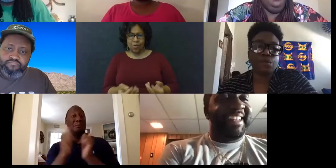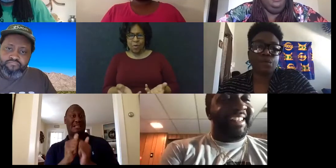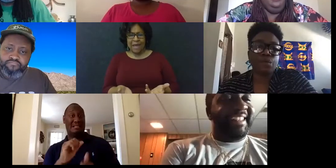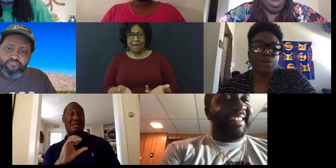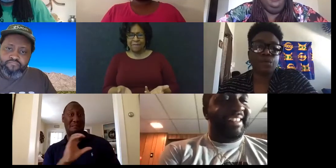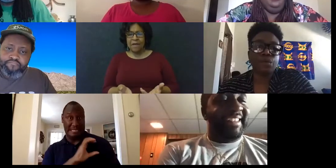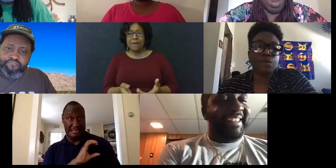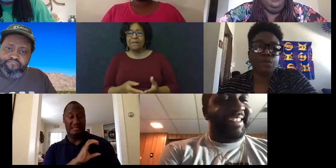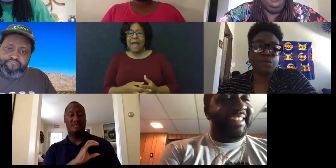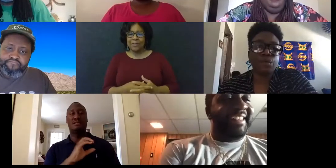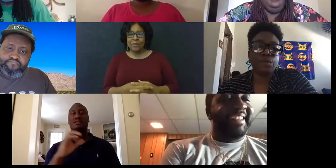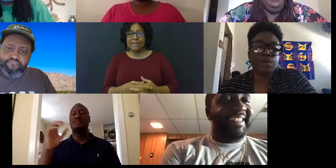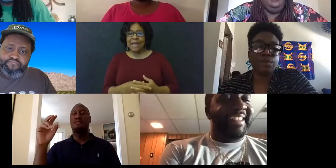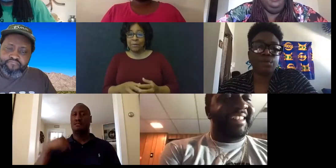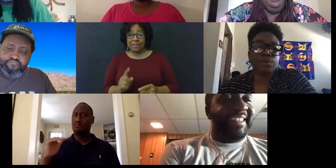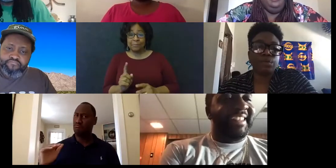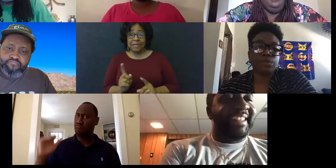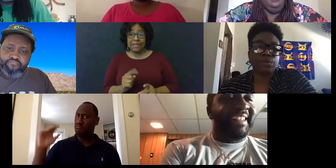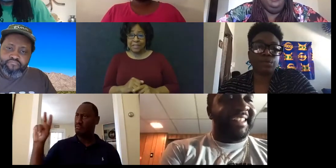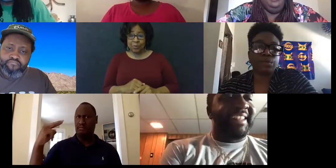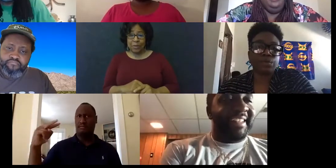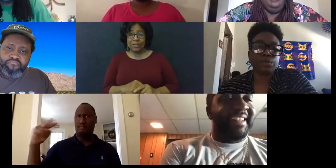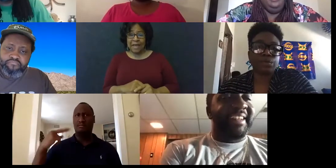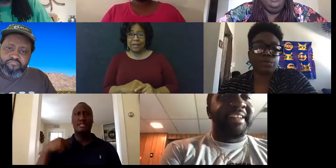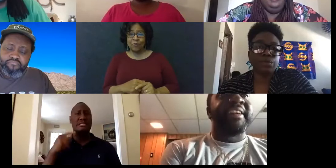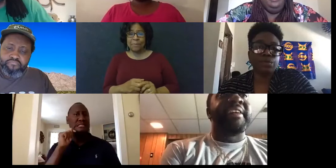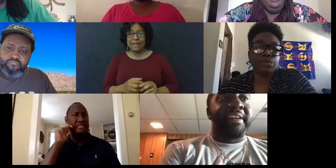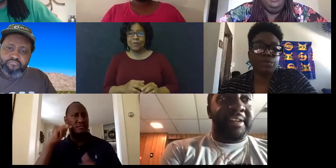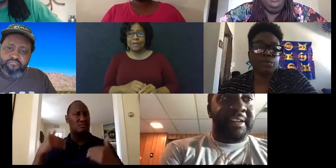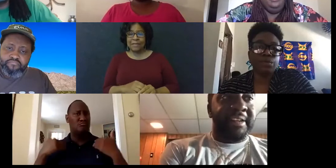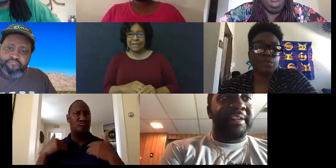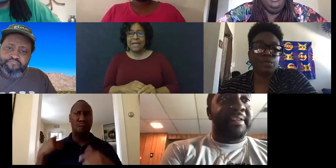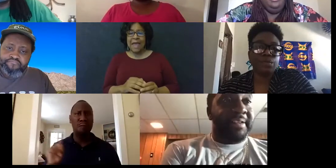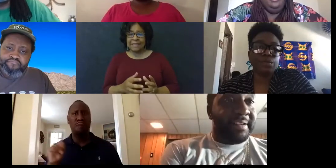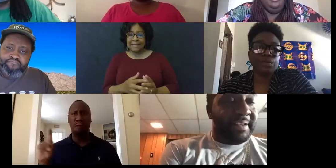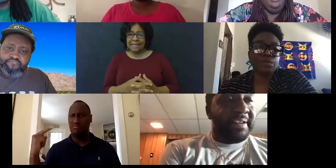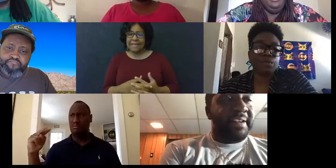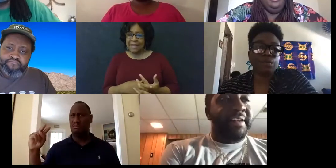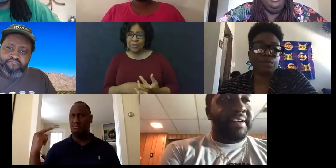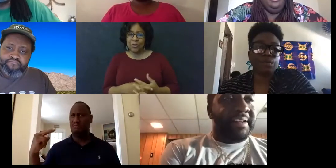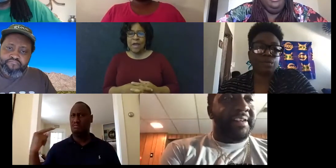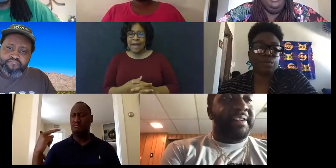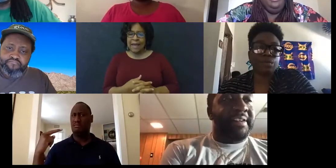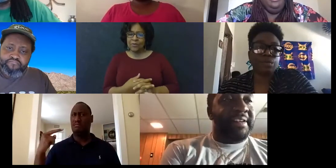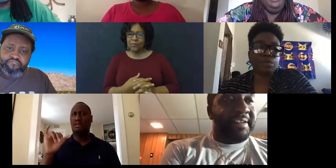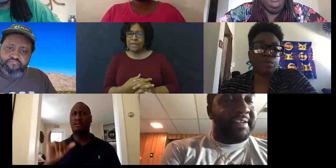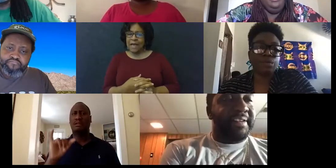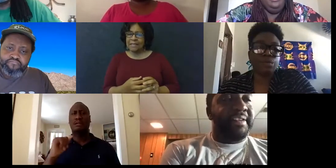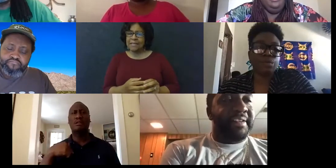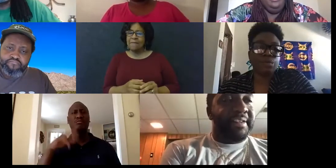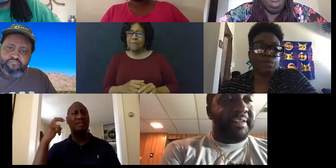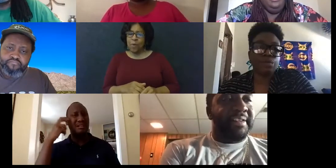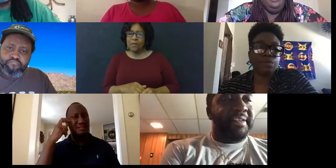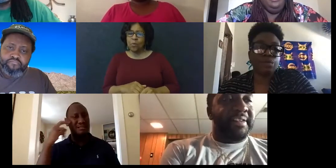think, no, I'm deaf. But actually now with this police situation, I grew up and I look at as a teenager, I had to